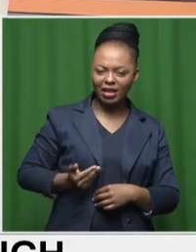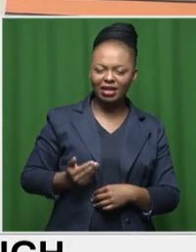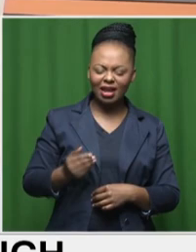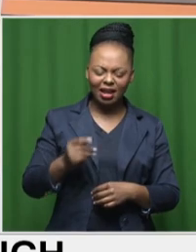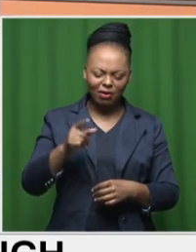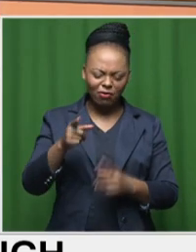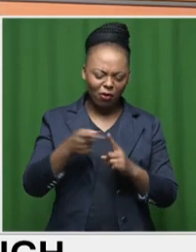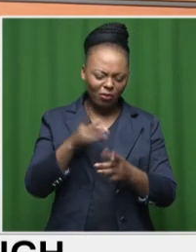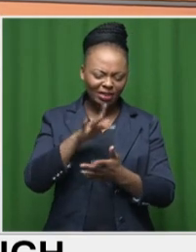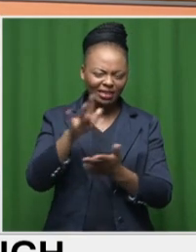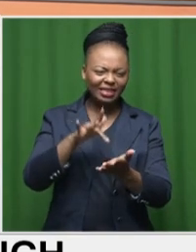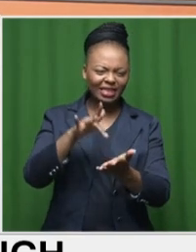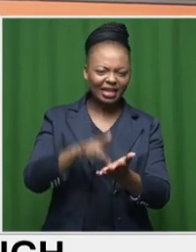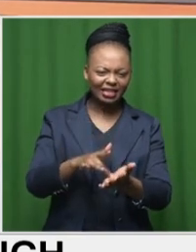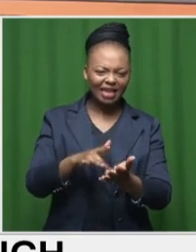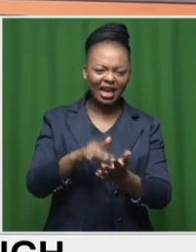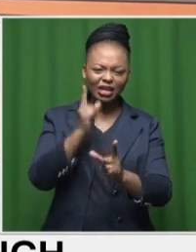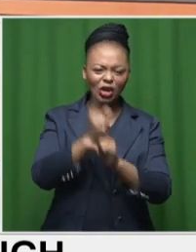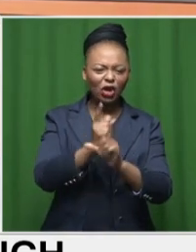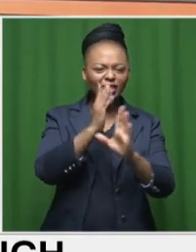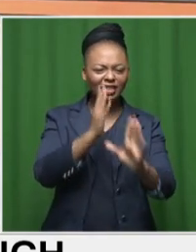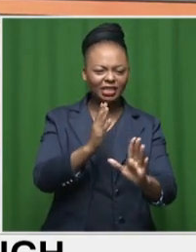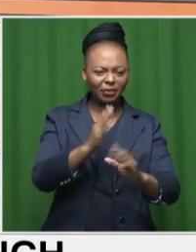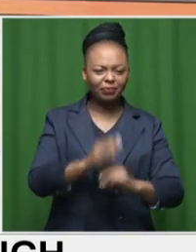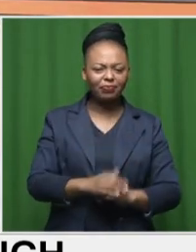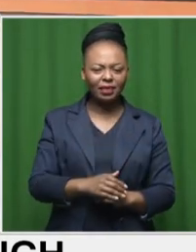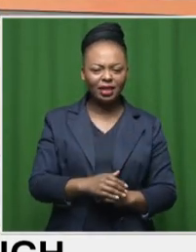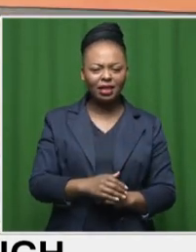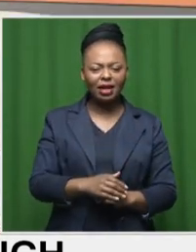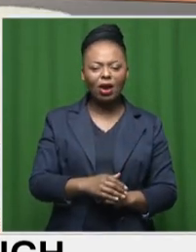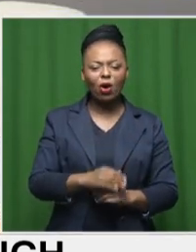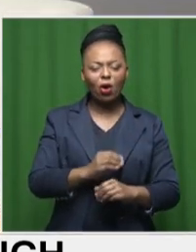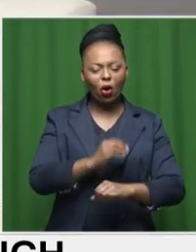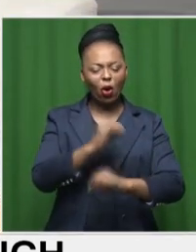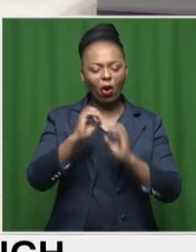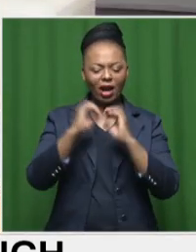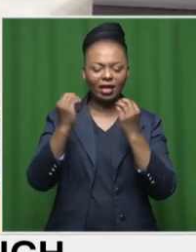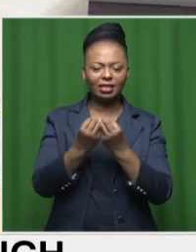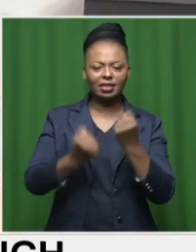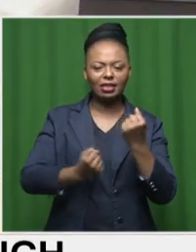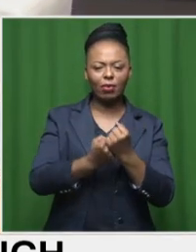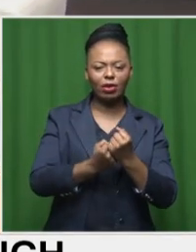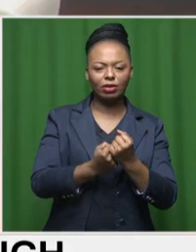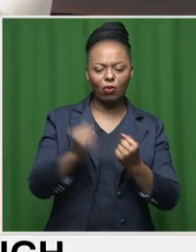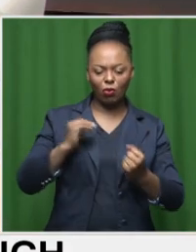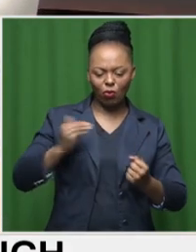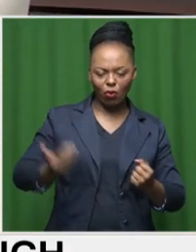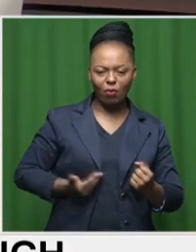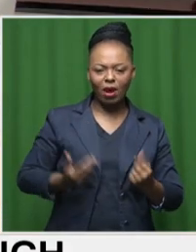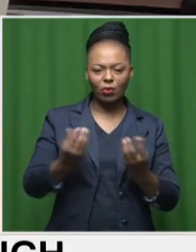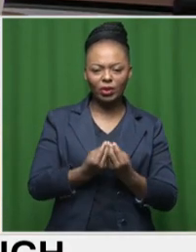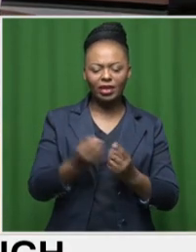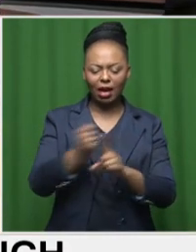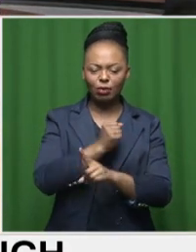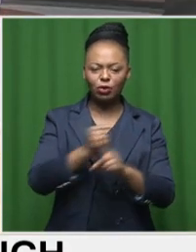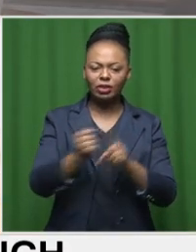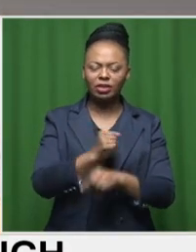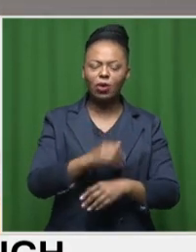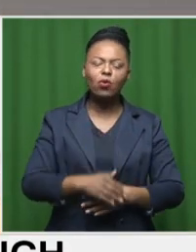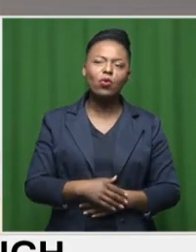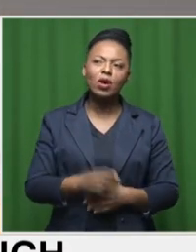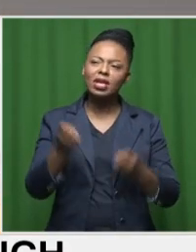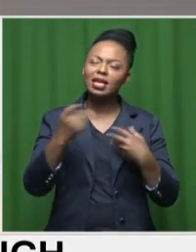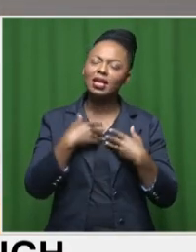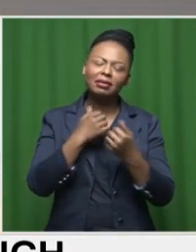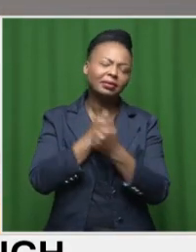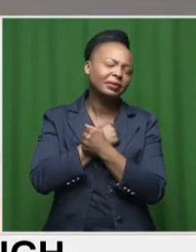home? It was in Township, wonderful organization who are supporting women who were abused with the kids. And they were kind and they were lovely and they were looking out